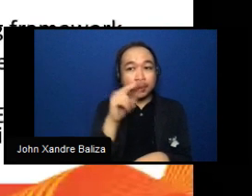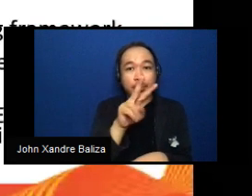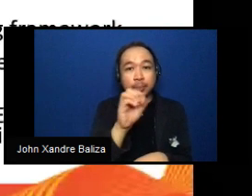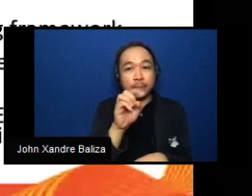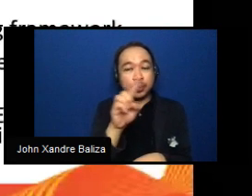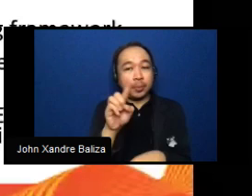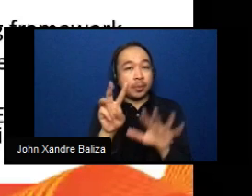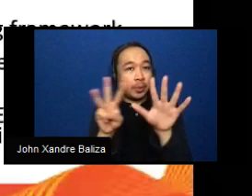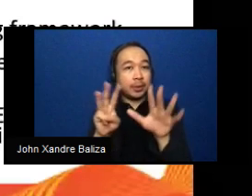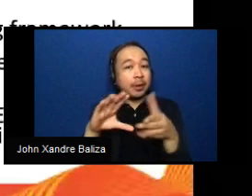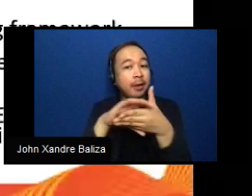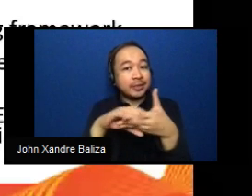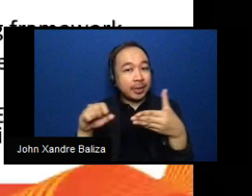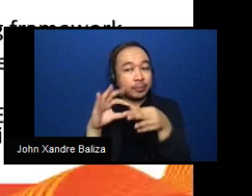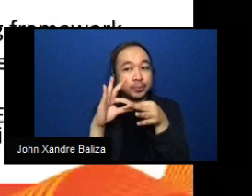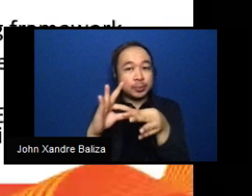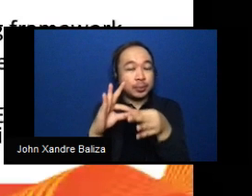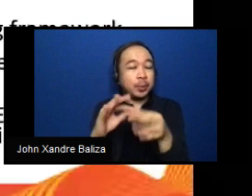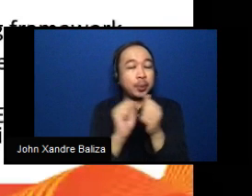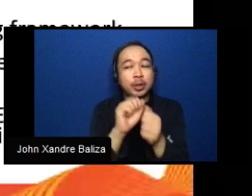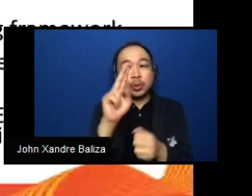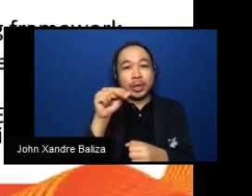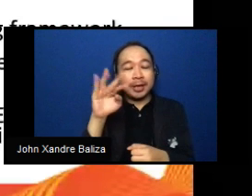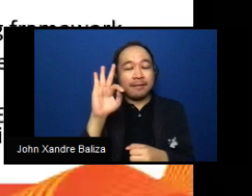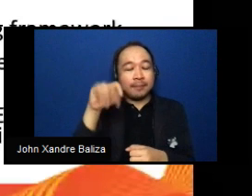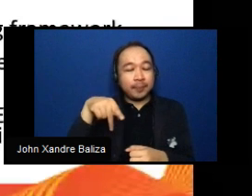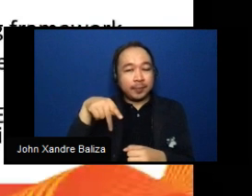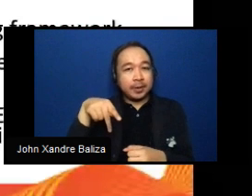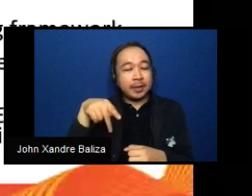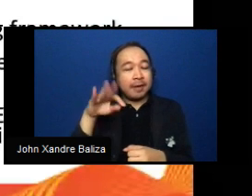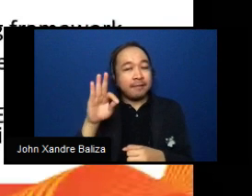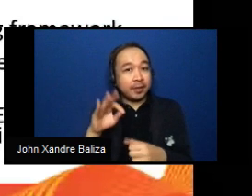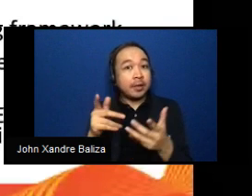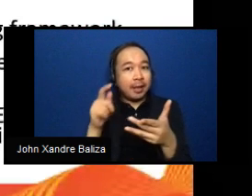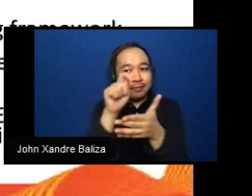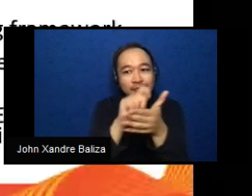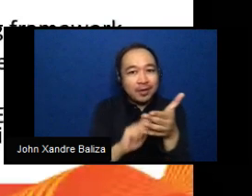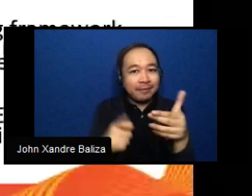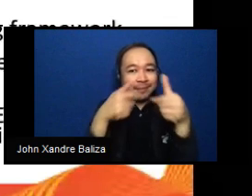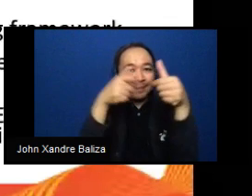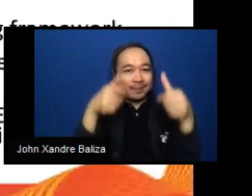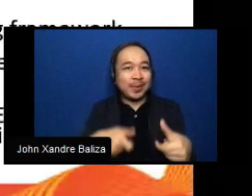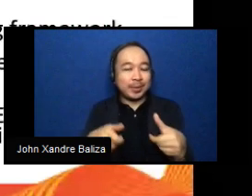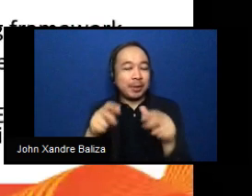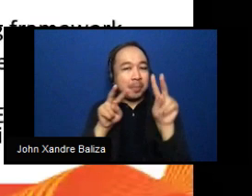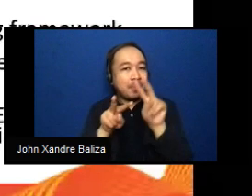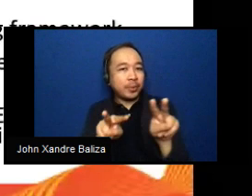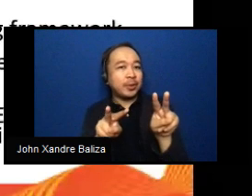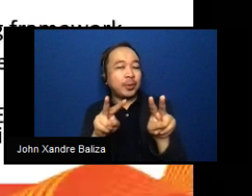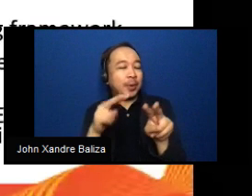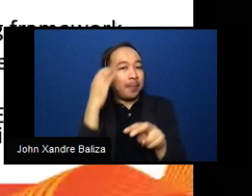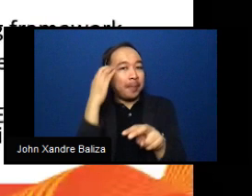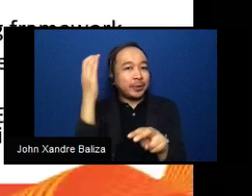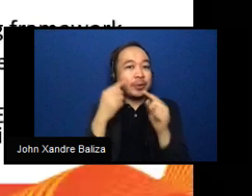in close collaboration with UNFPA, developed a draft indicator framework for monitoring the implementation of the Ministerial Declaration and the